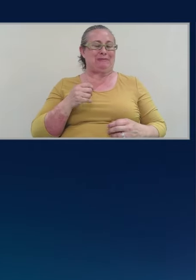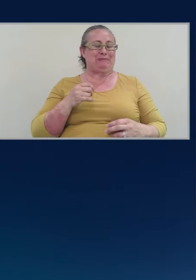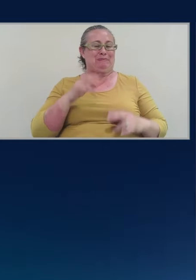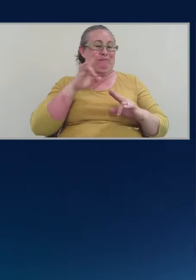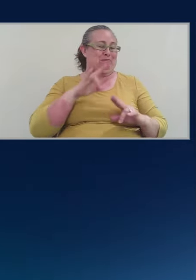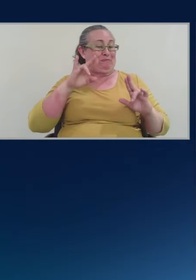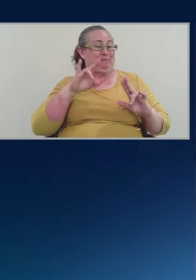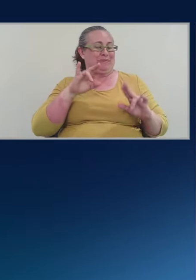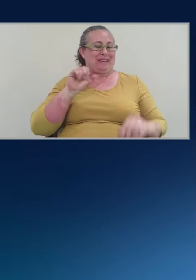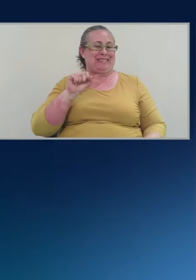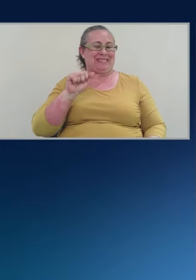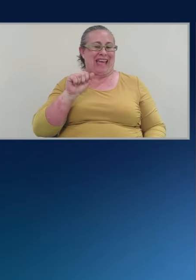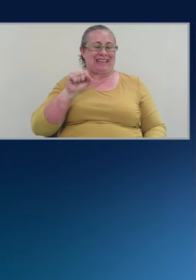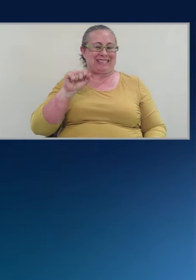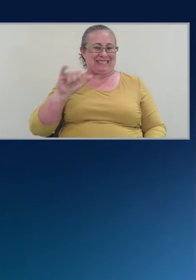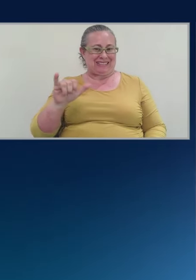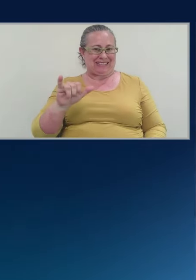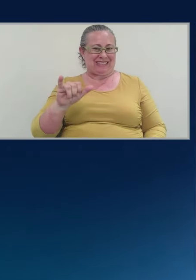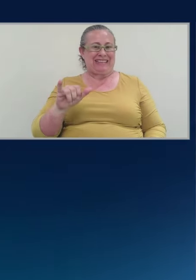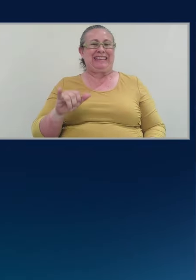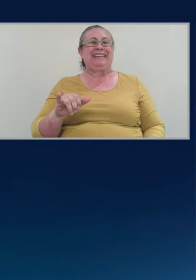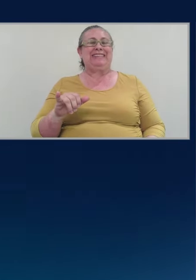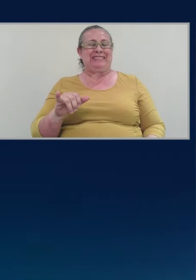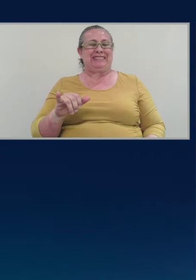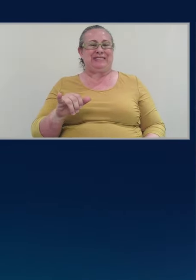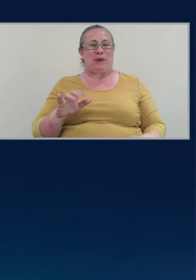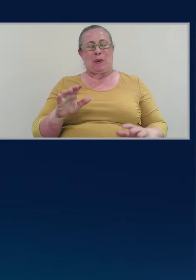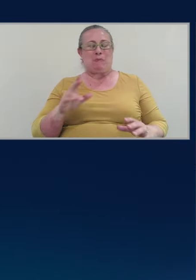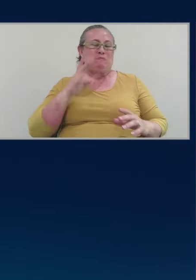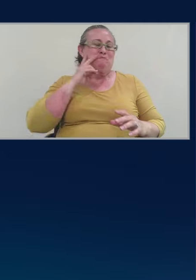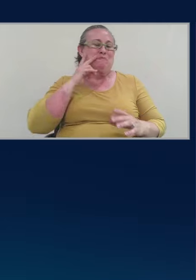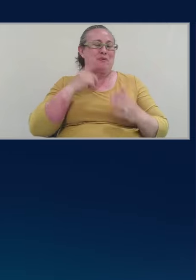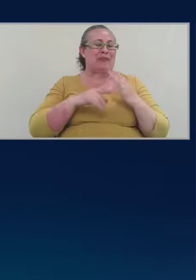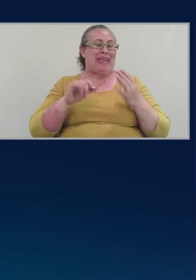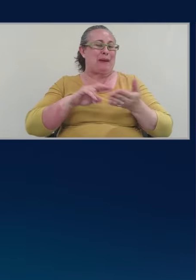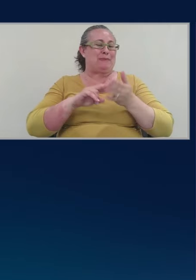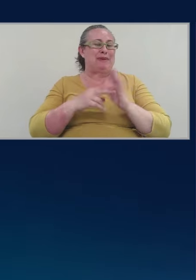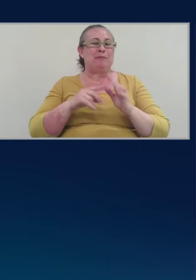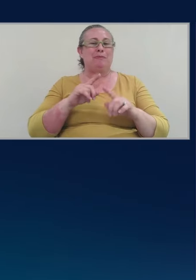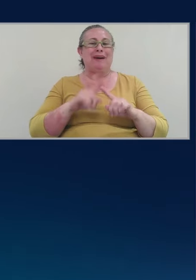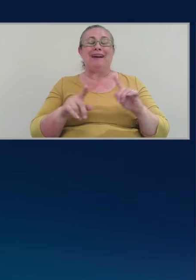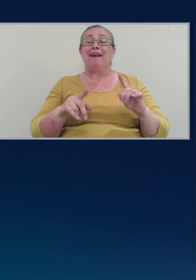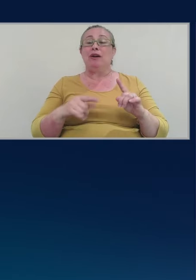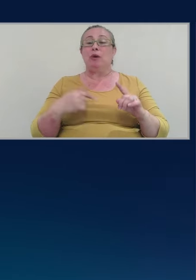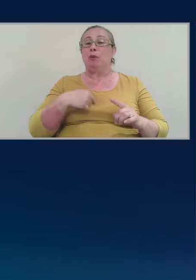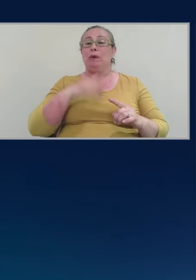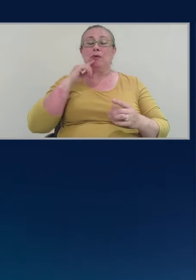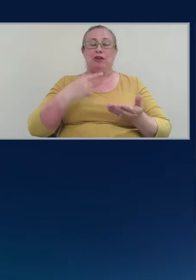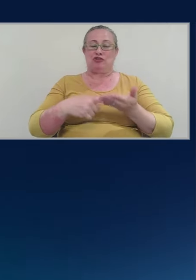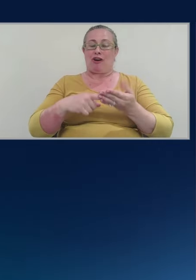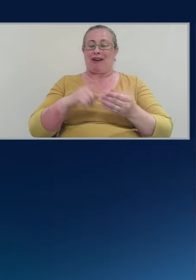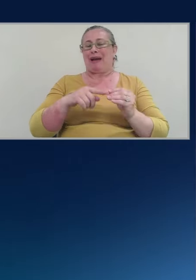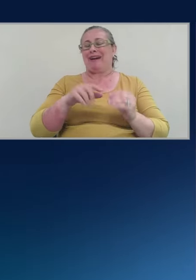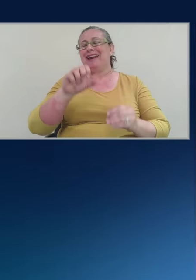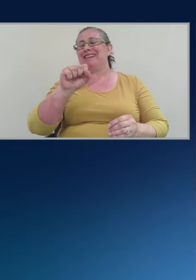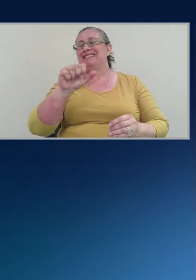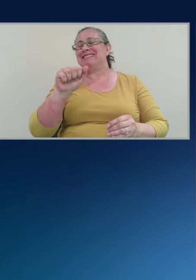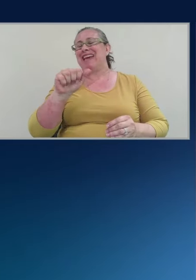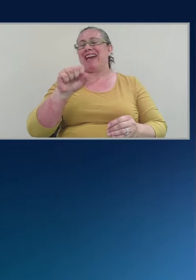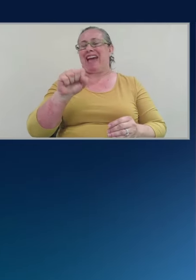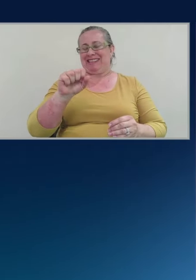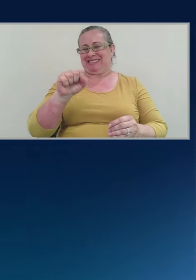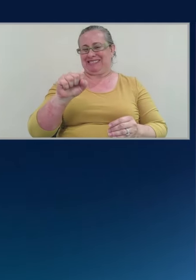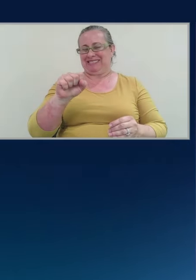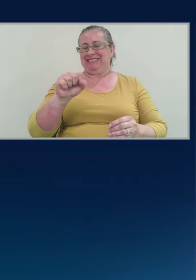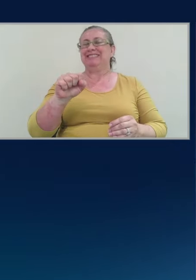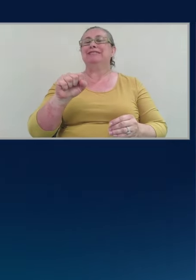We're all about jokes and fun, Andy, so we had to throw that in there. But we're going to talk about SaaS being software as a service.